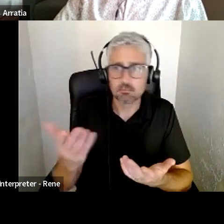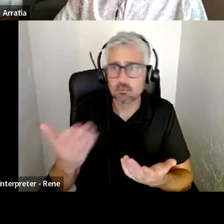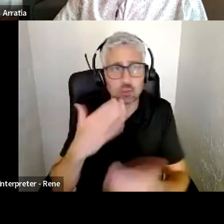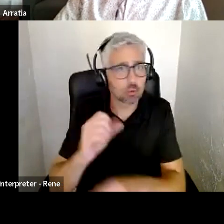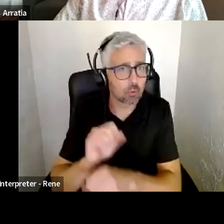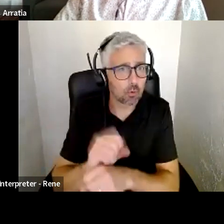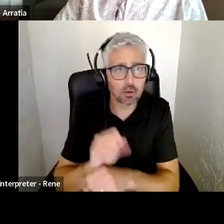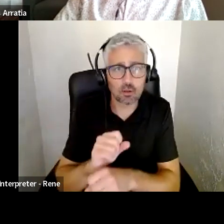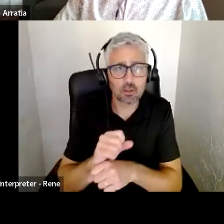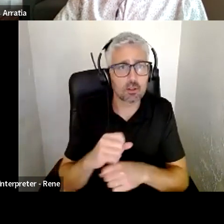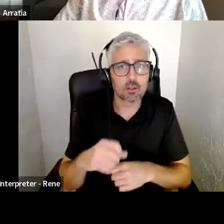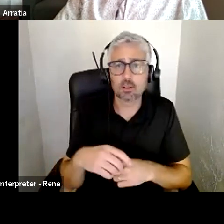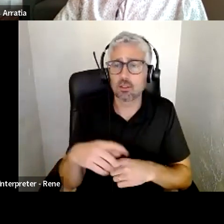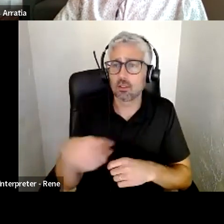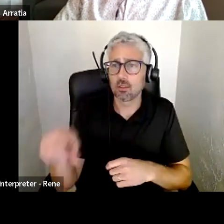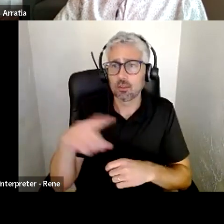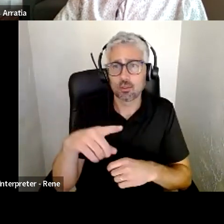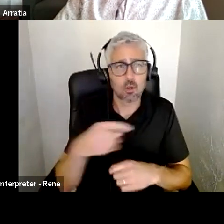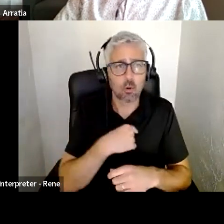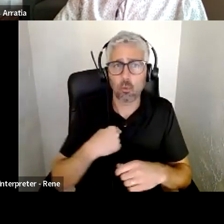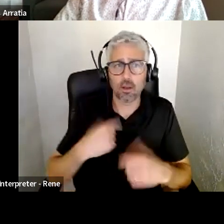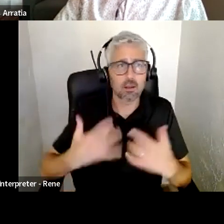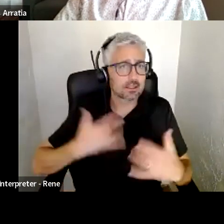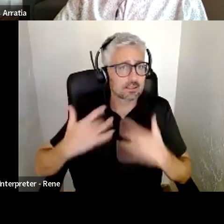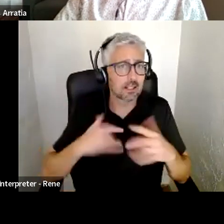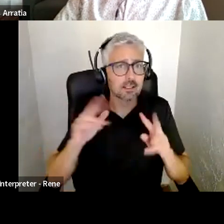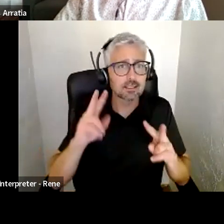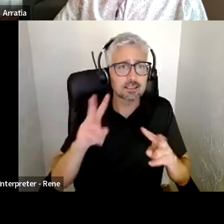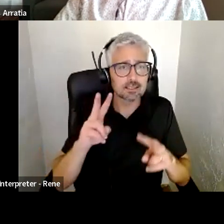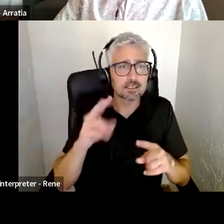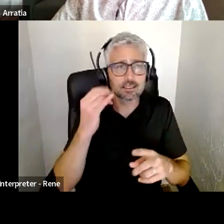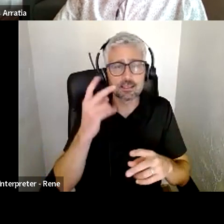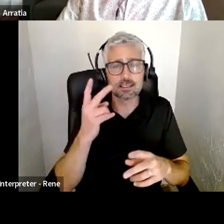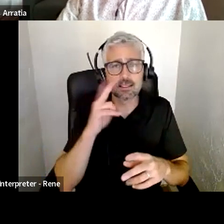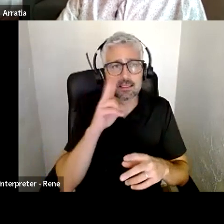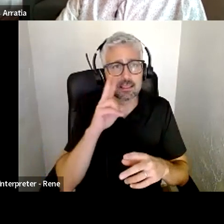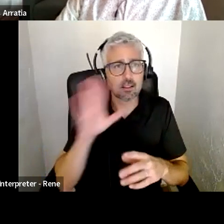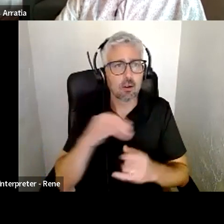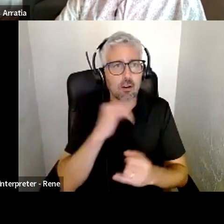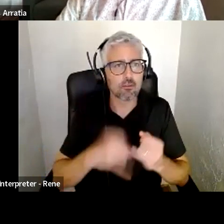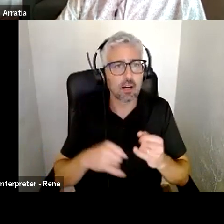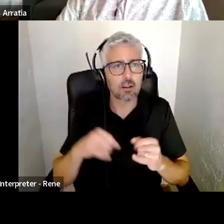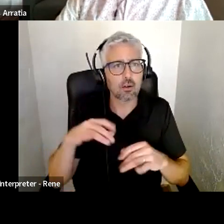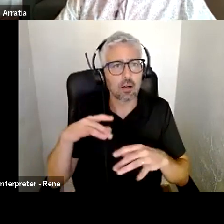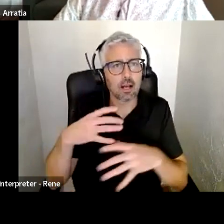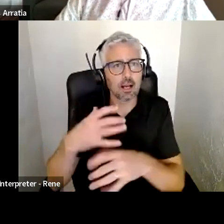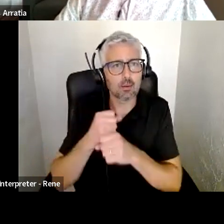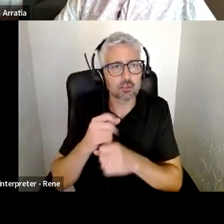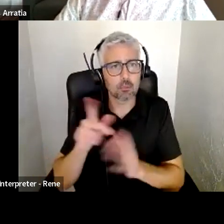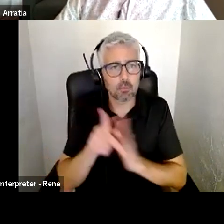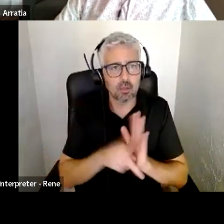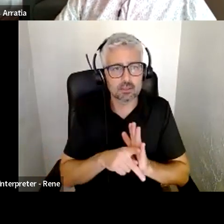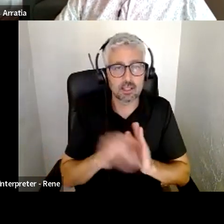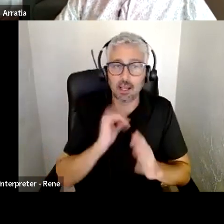on all of that was done. We are very excited to see the final acquisition policy. And I did have 3 questions. I don't know if you can get to